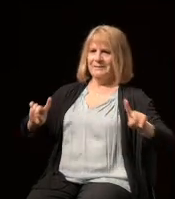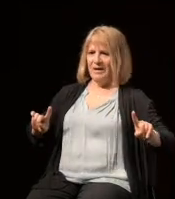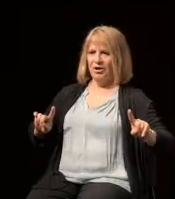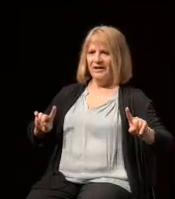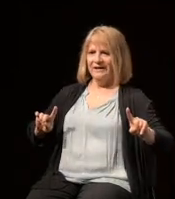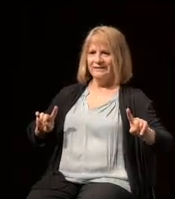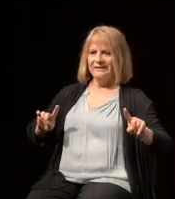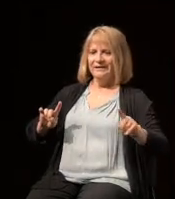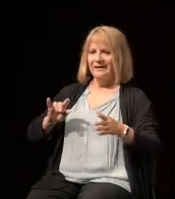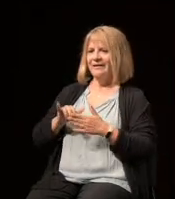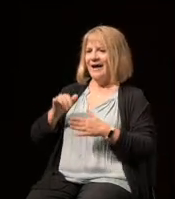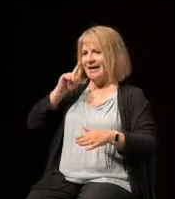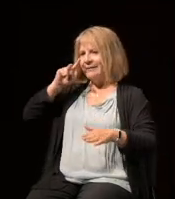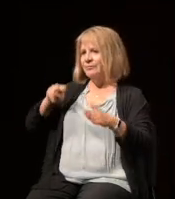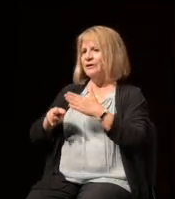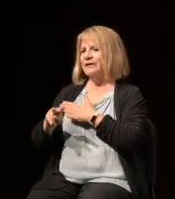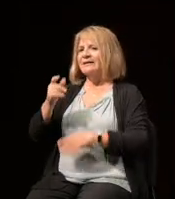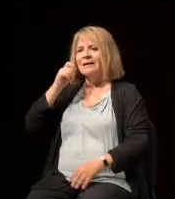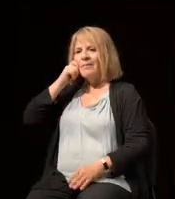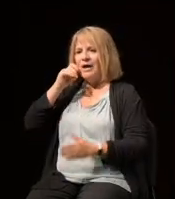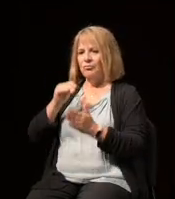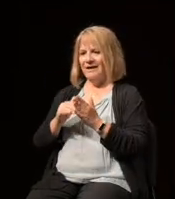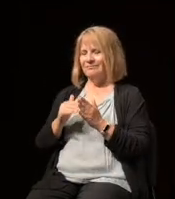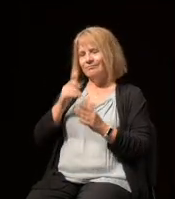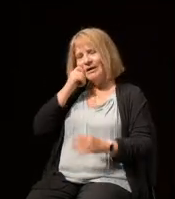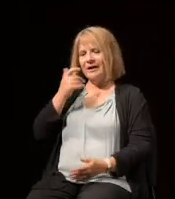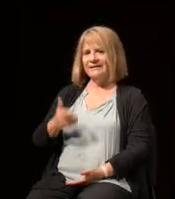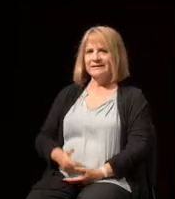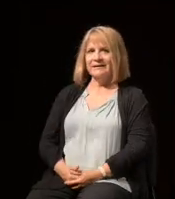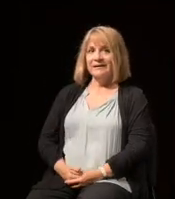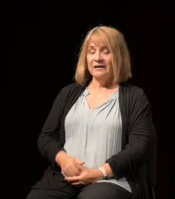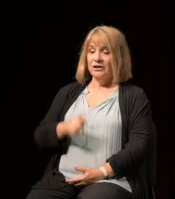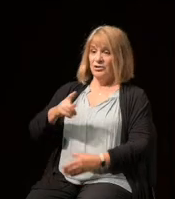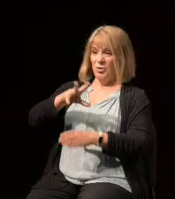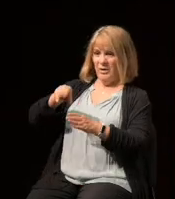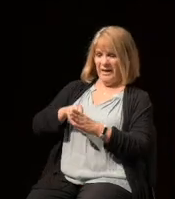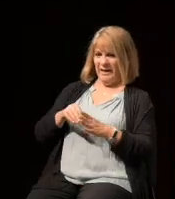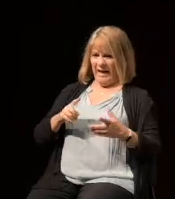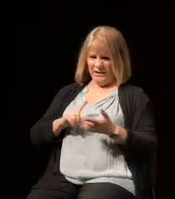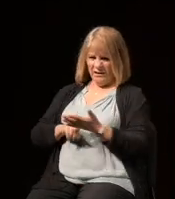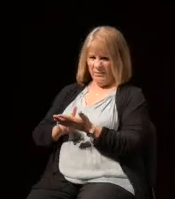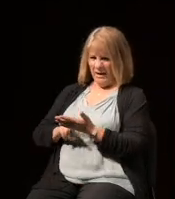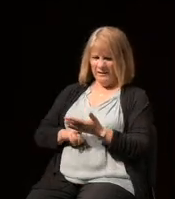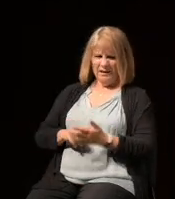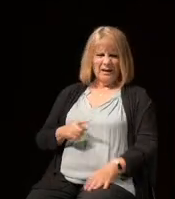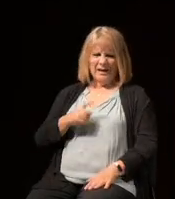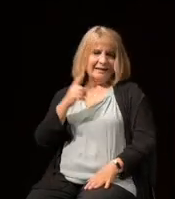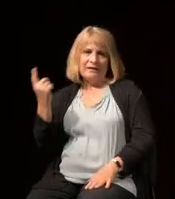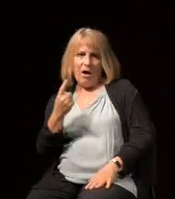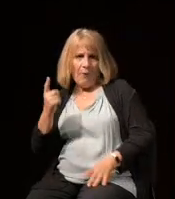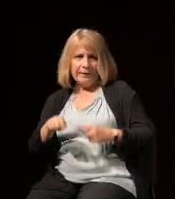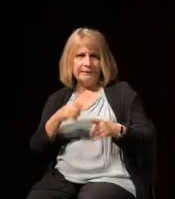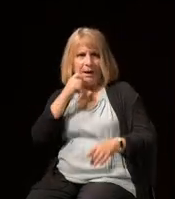be predicted by race. So we engage in debates about whether something is always about race or not, or are we playing the